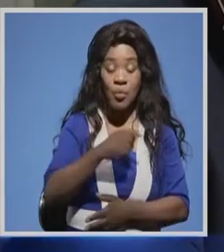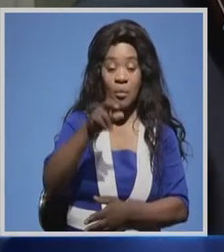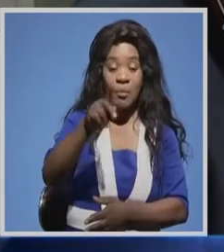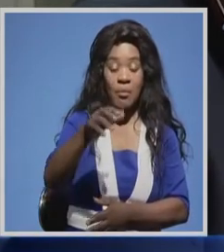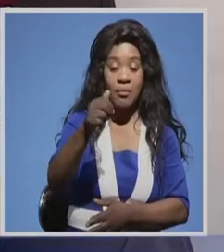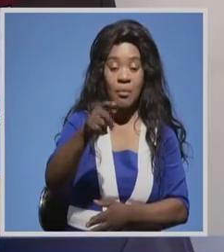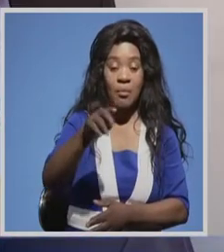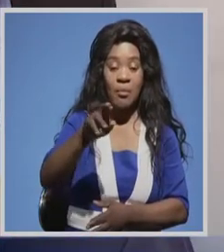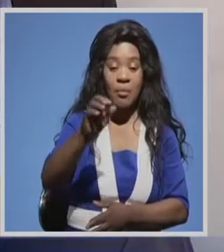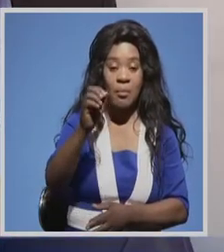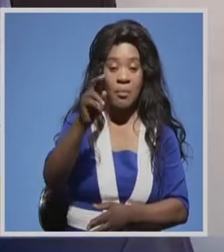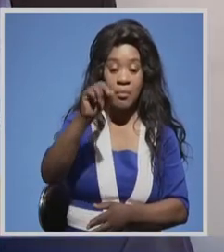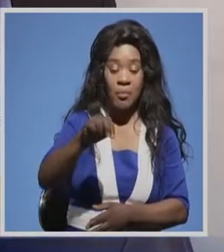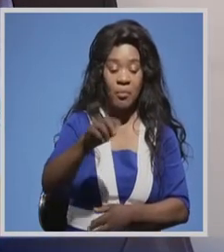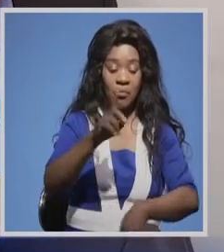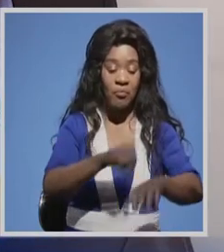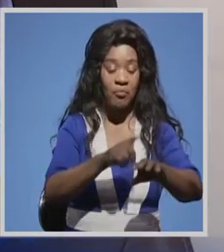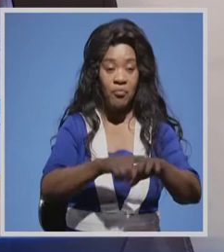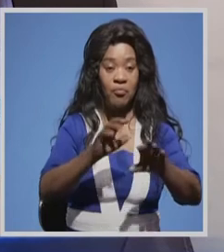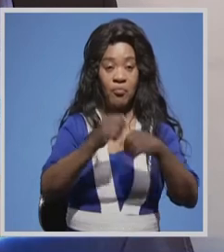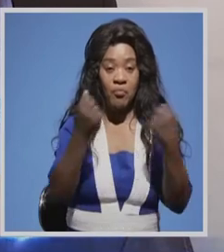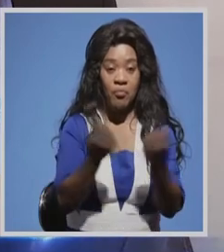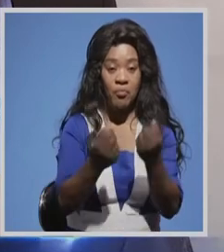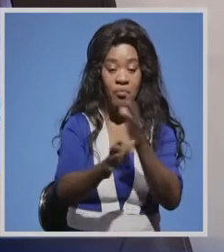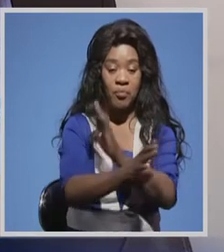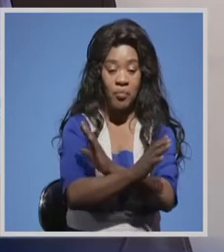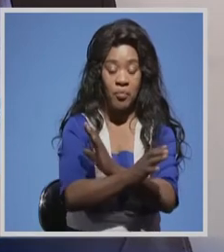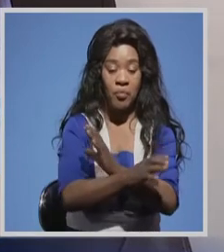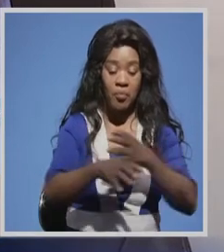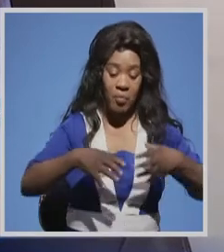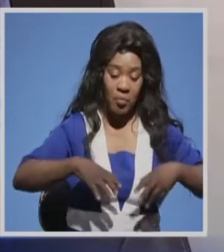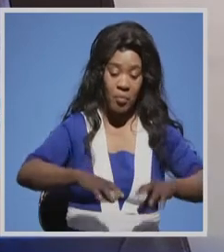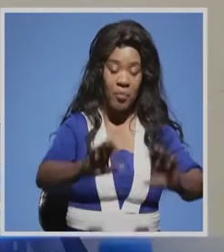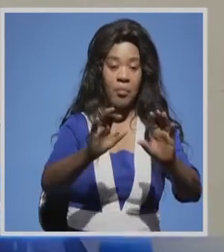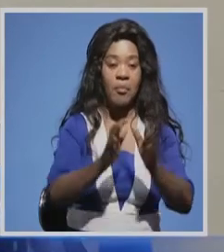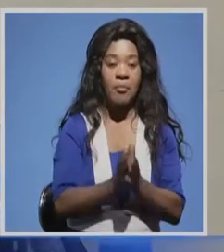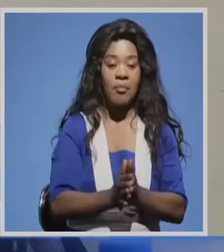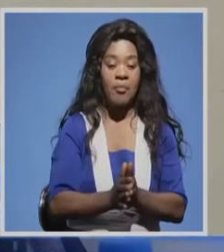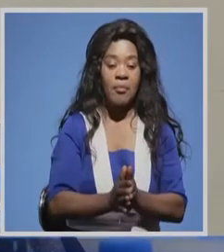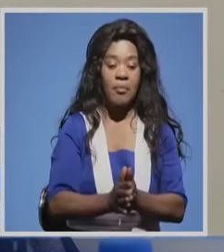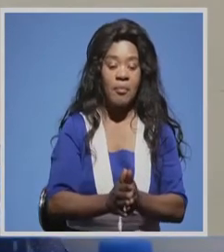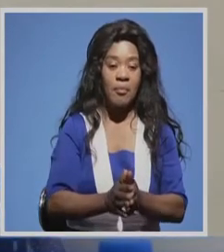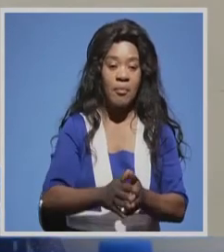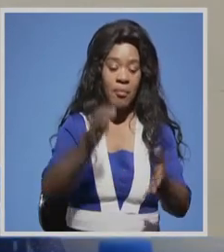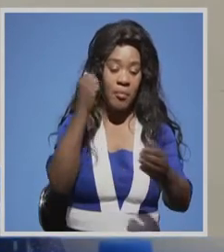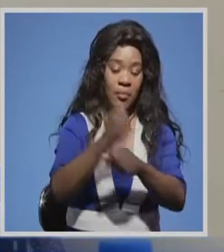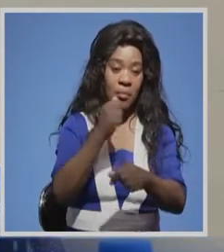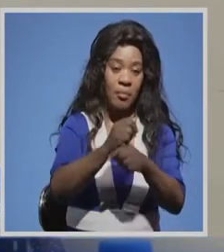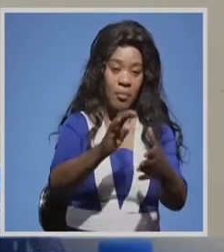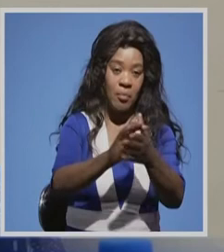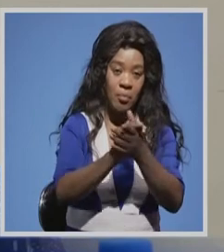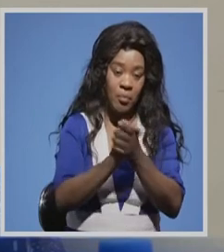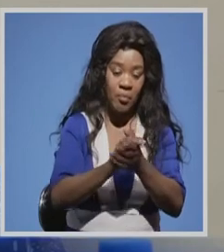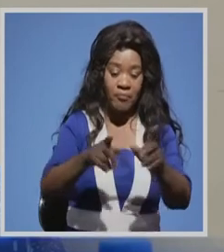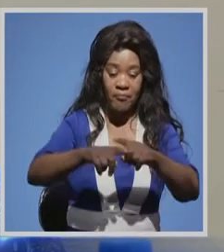the Football Association of Zambia, will continue to embrace public-private partnership with various stakeholders